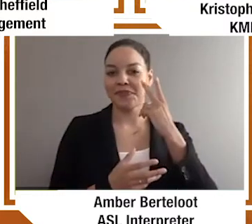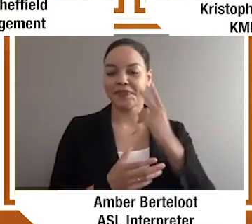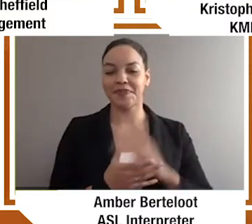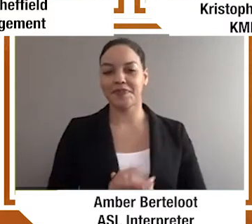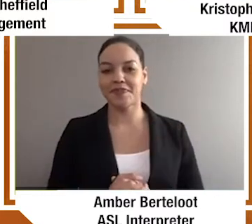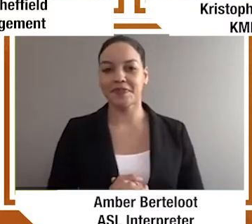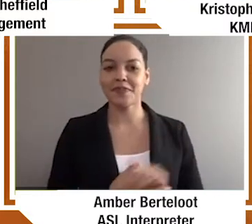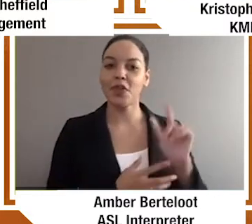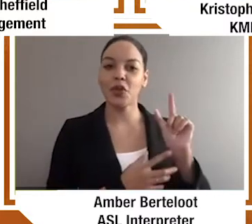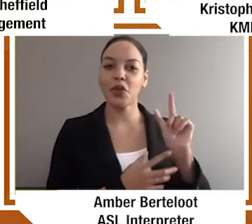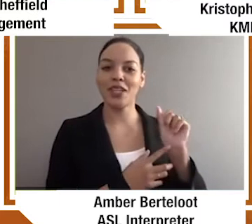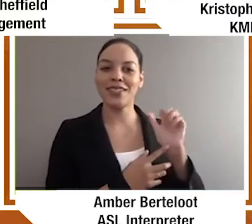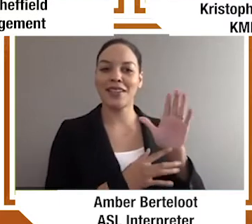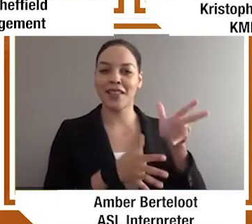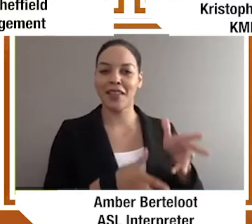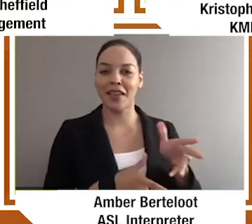20 more seconds.